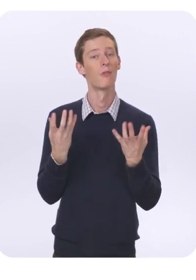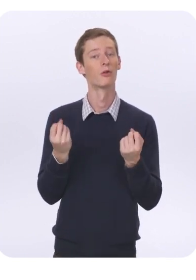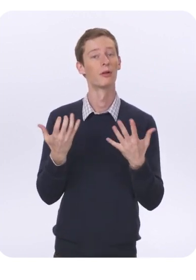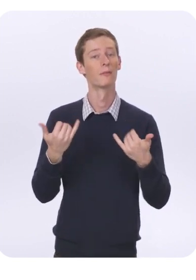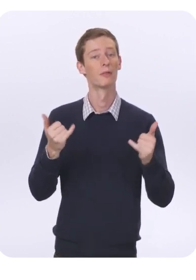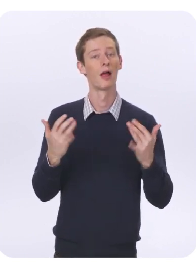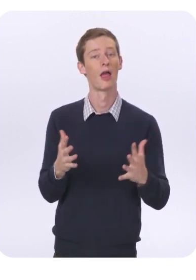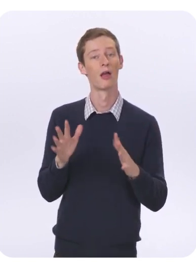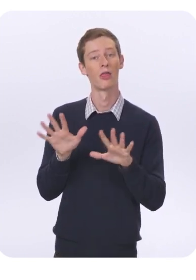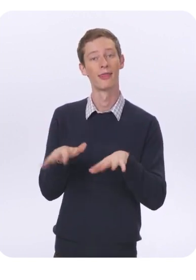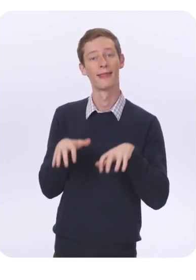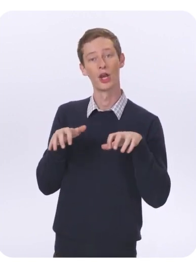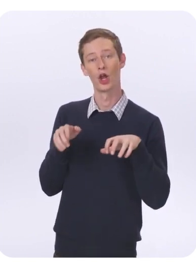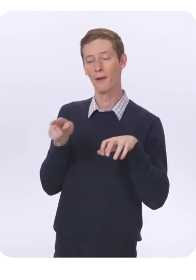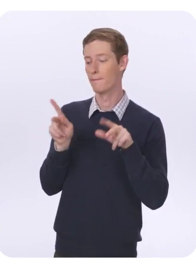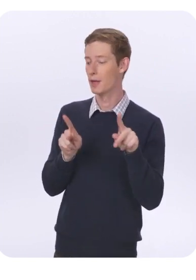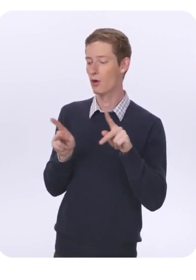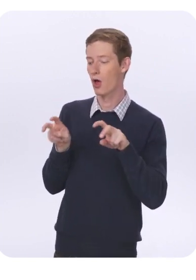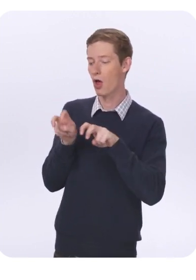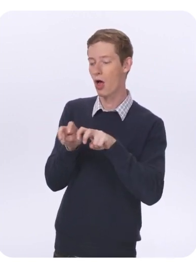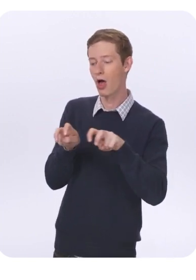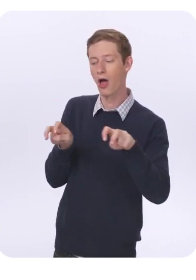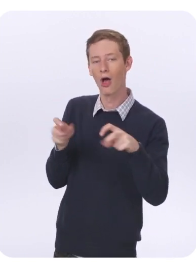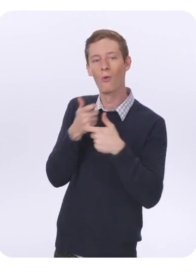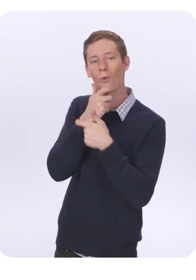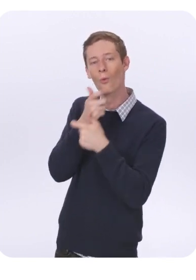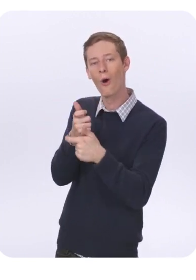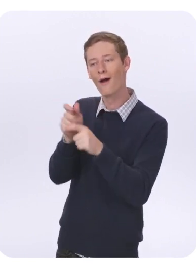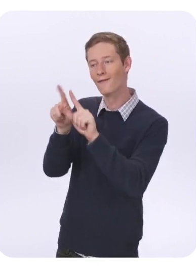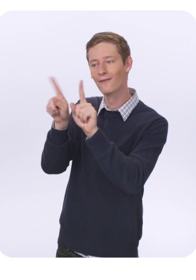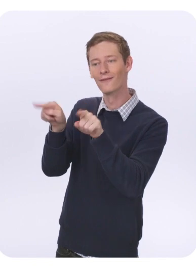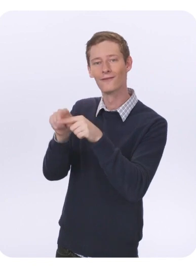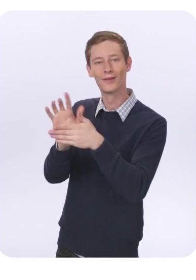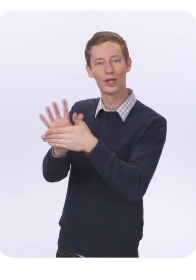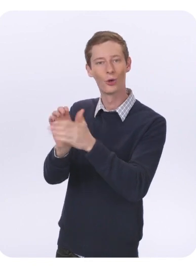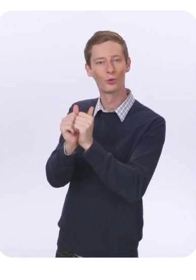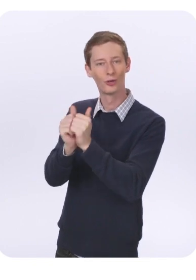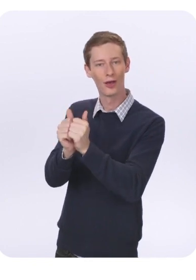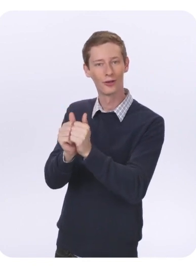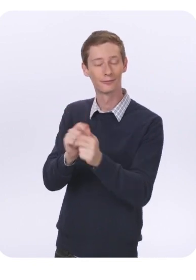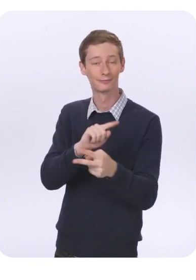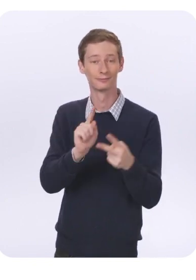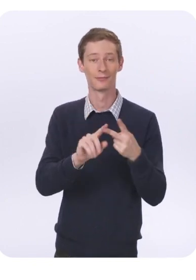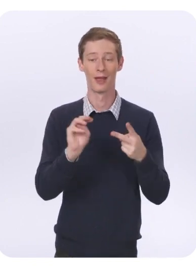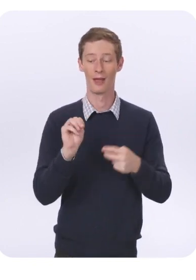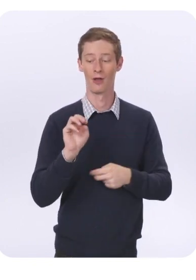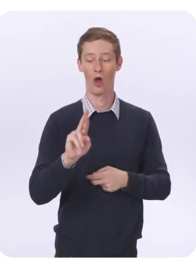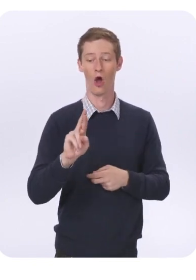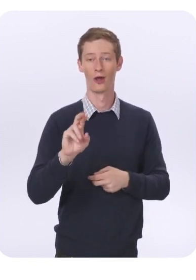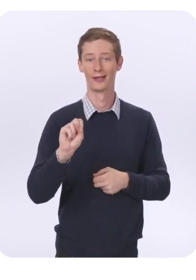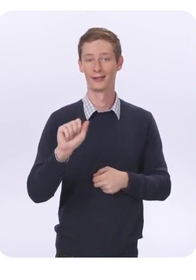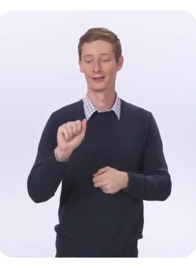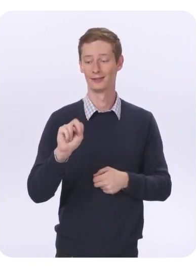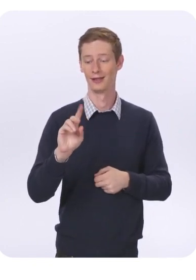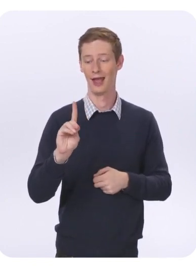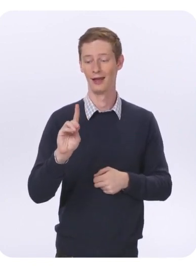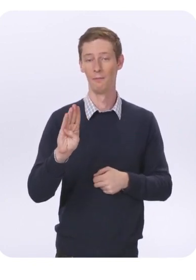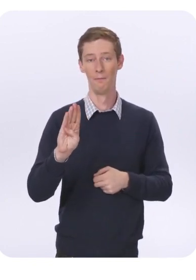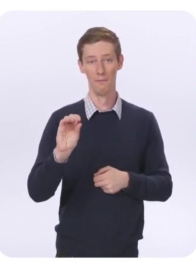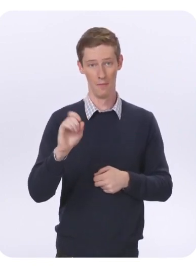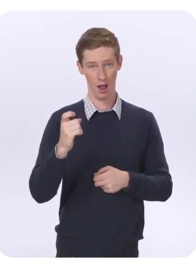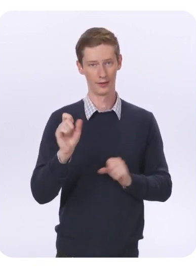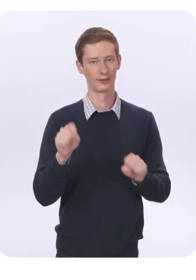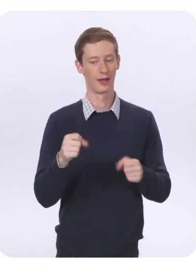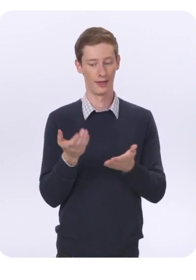Kurzgesagt videos together in VR, and with the MR sandbox, they can bring objects from the experience into their home, and they